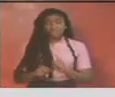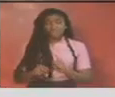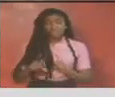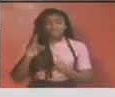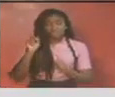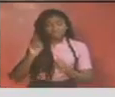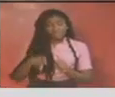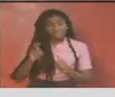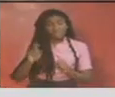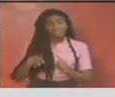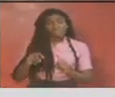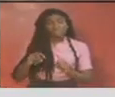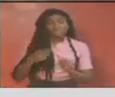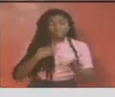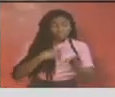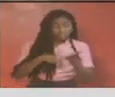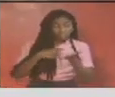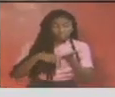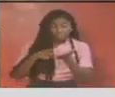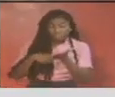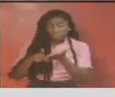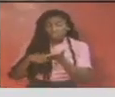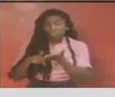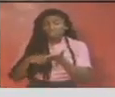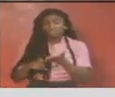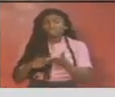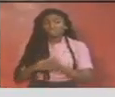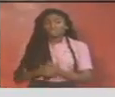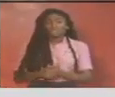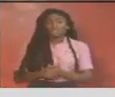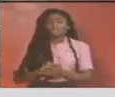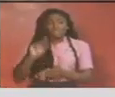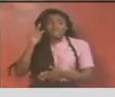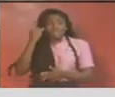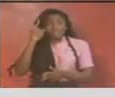from all the phase trials in humans. And